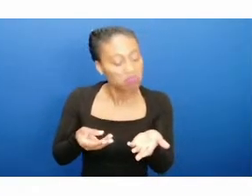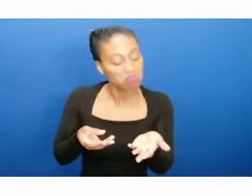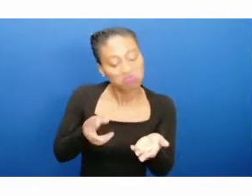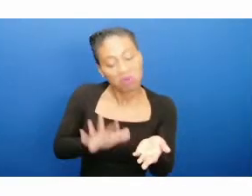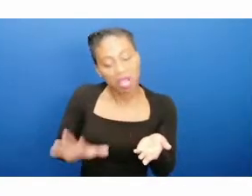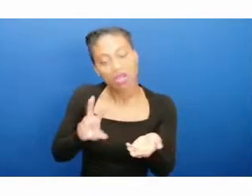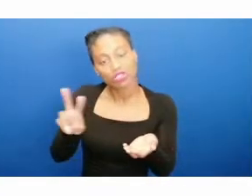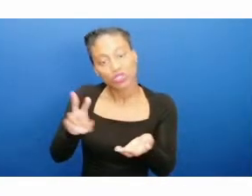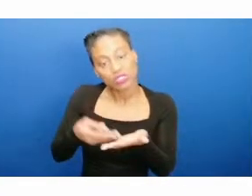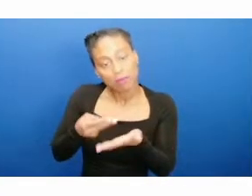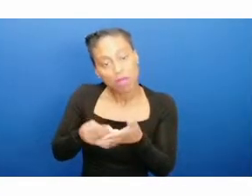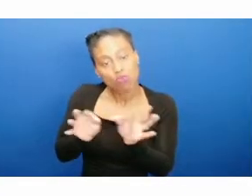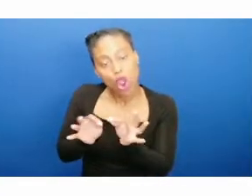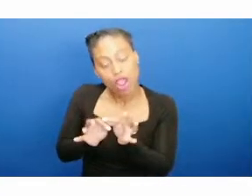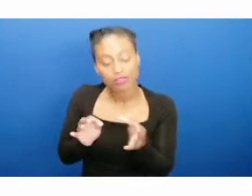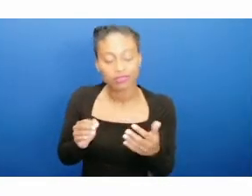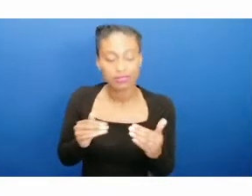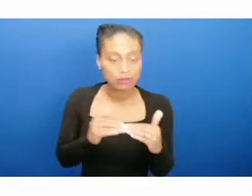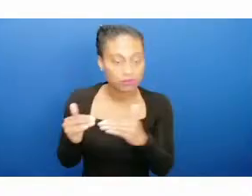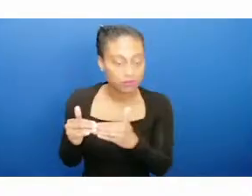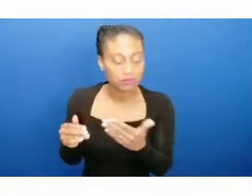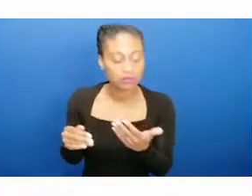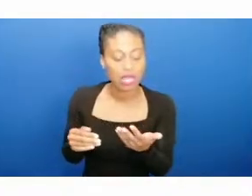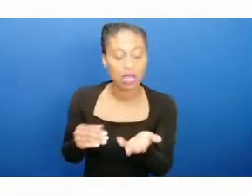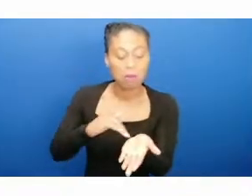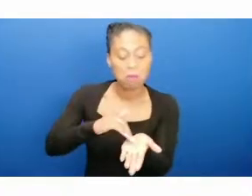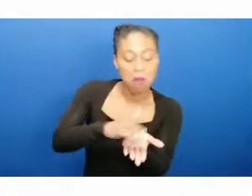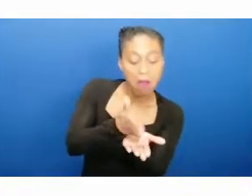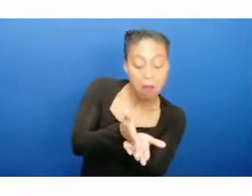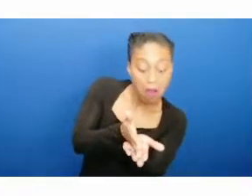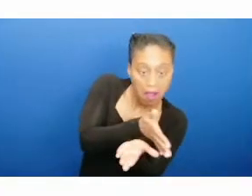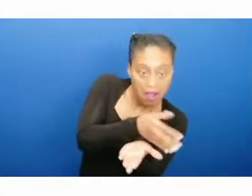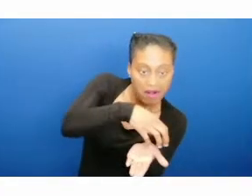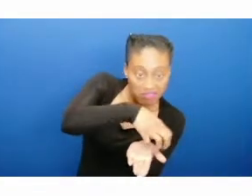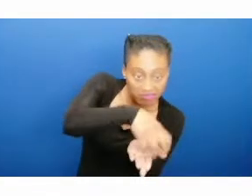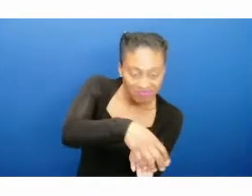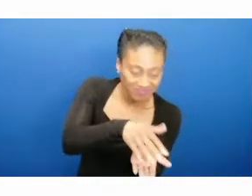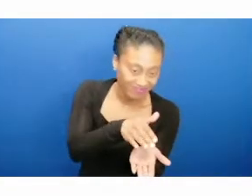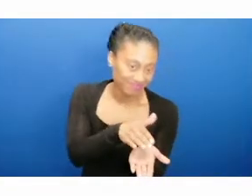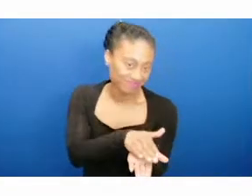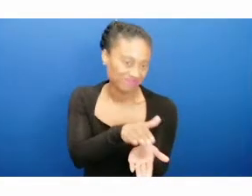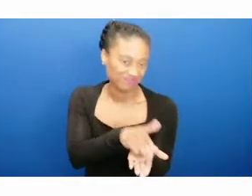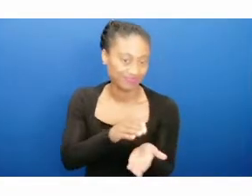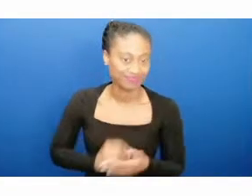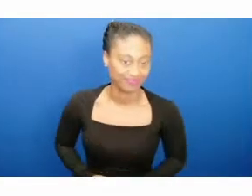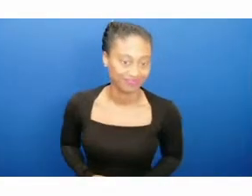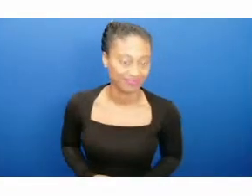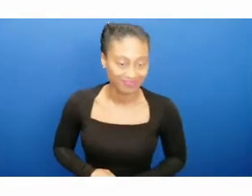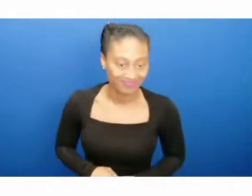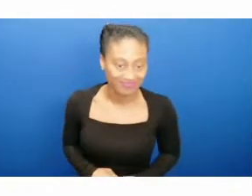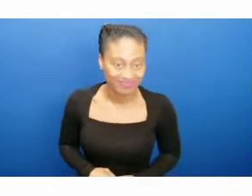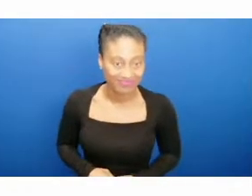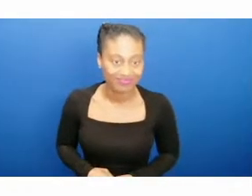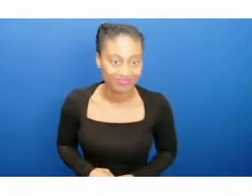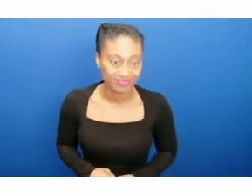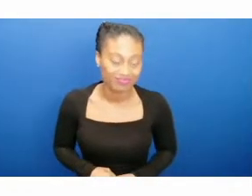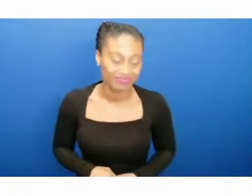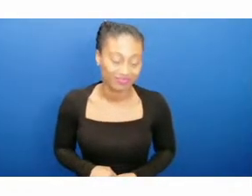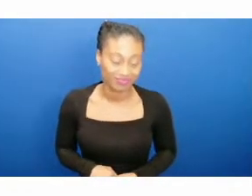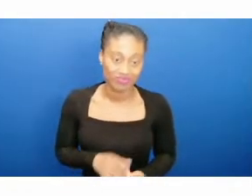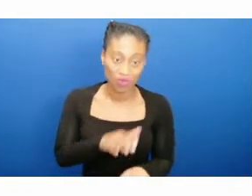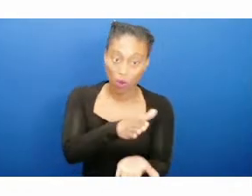tablespoons worth. Put it on one